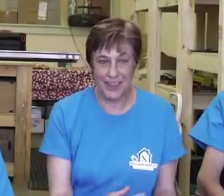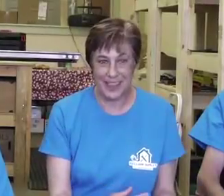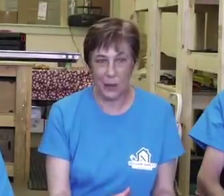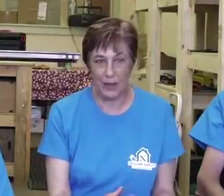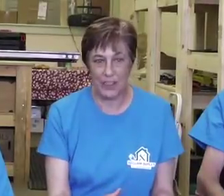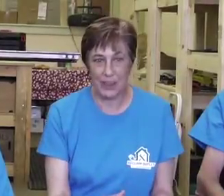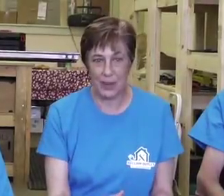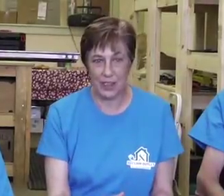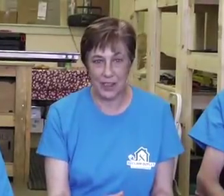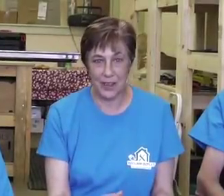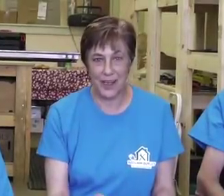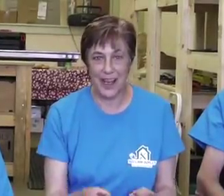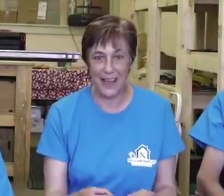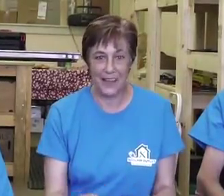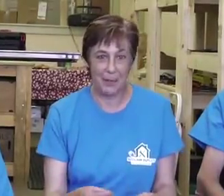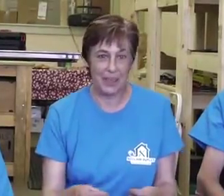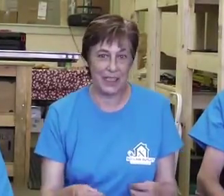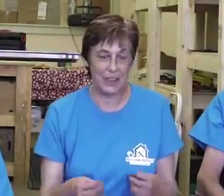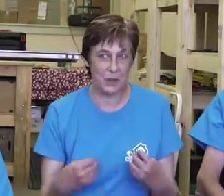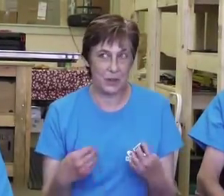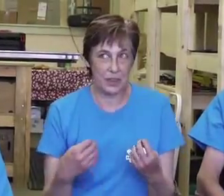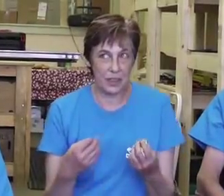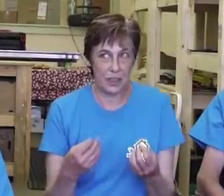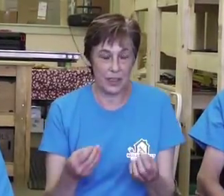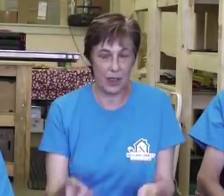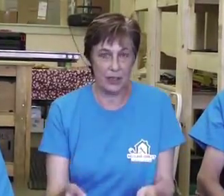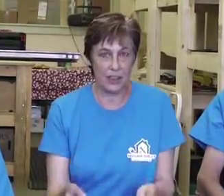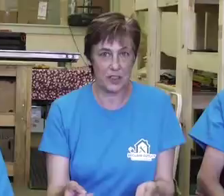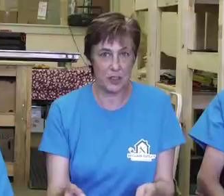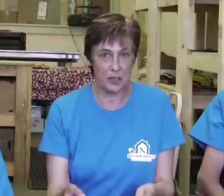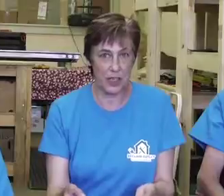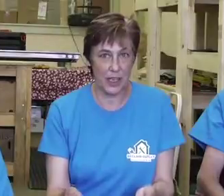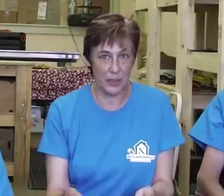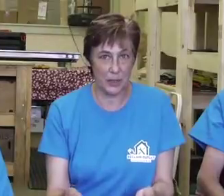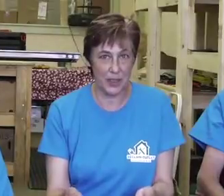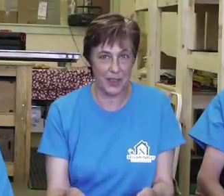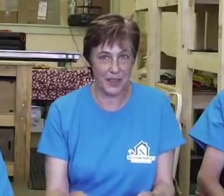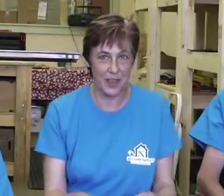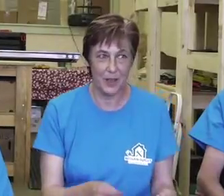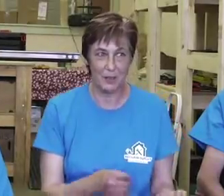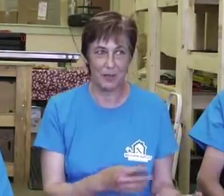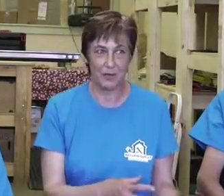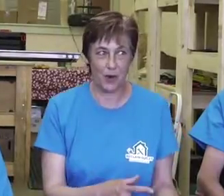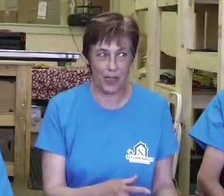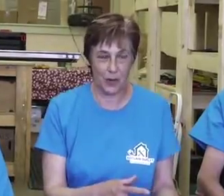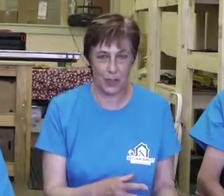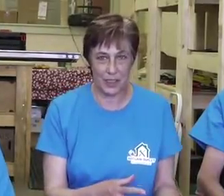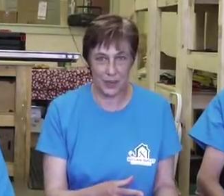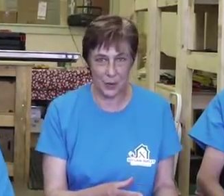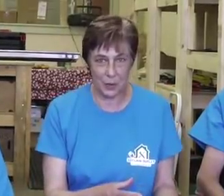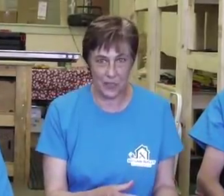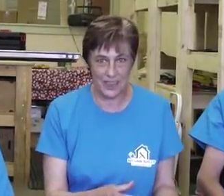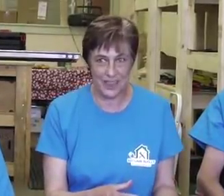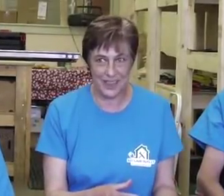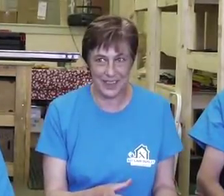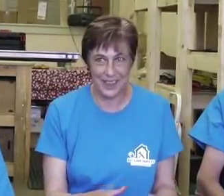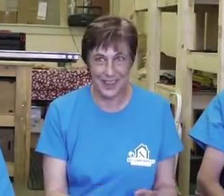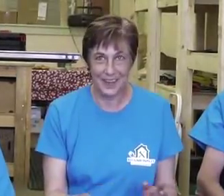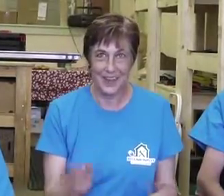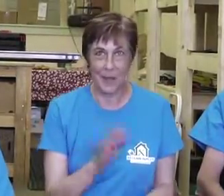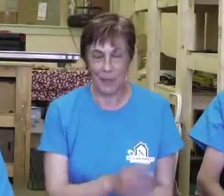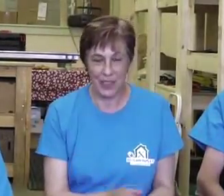different things that you have to deal with there, and then because we're starting off as a social enterprise before they go into their own